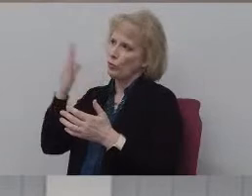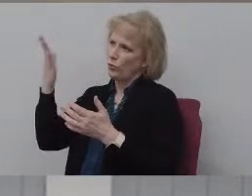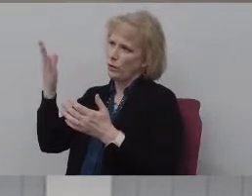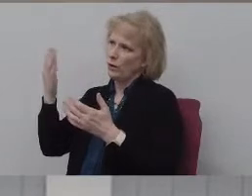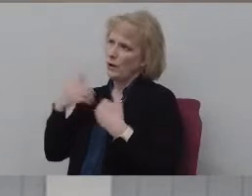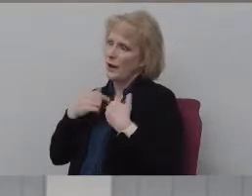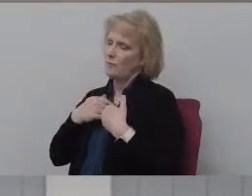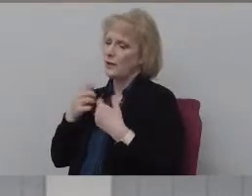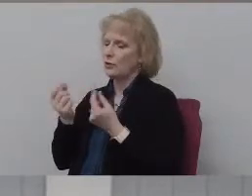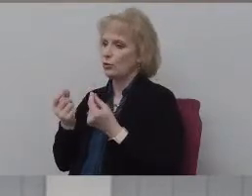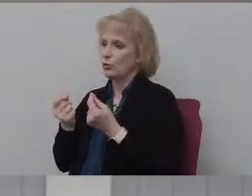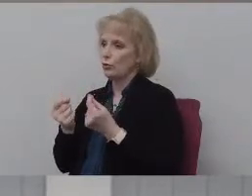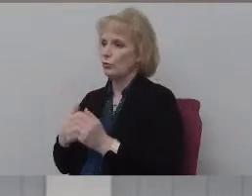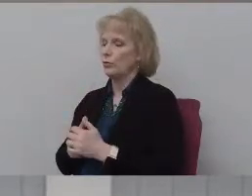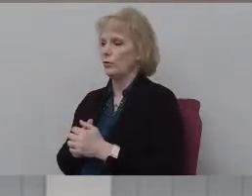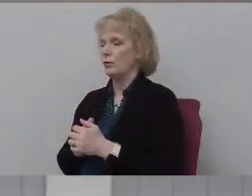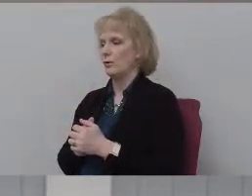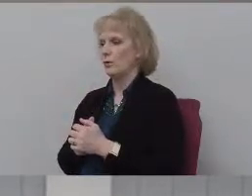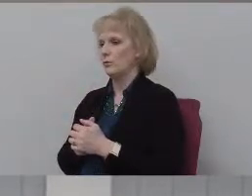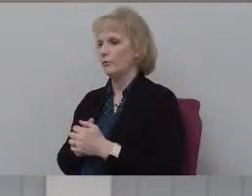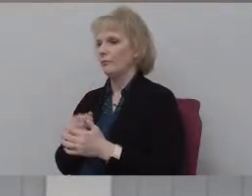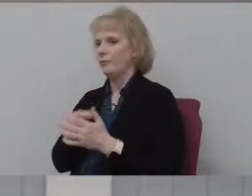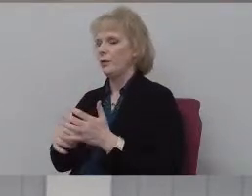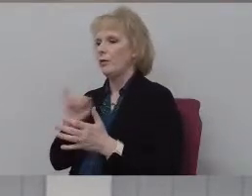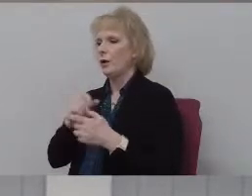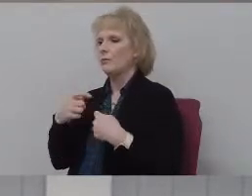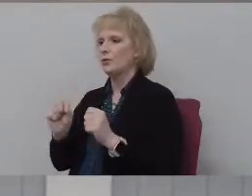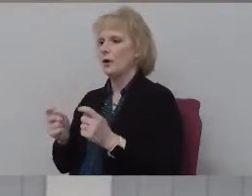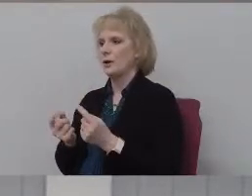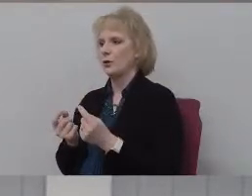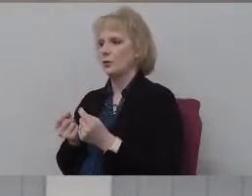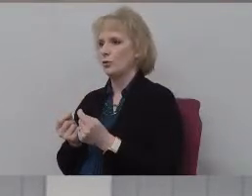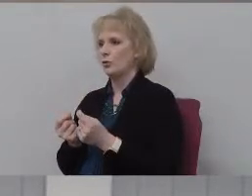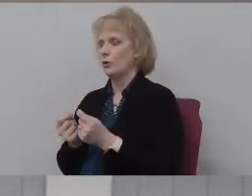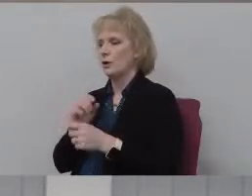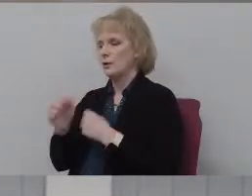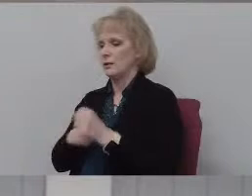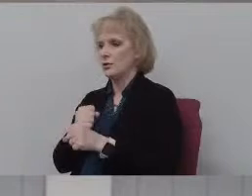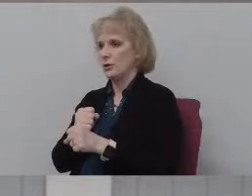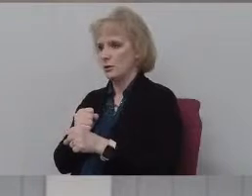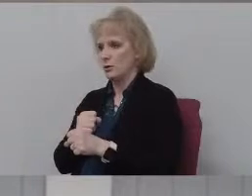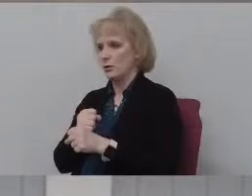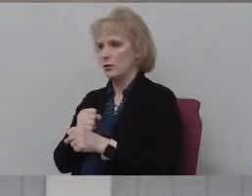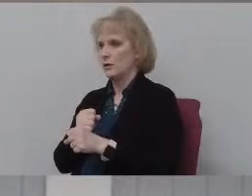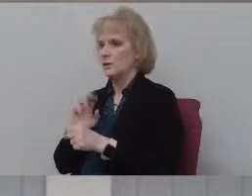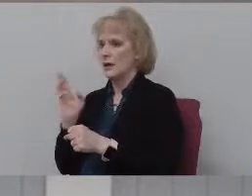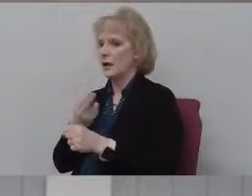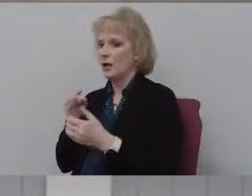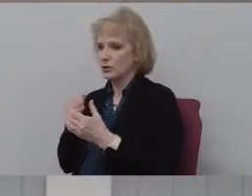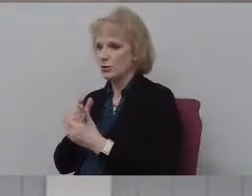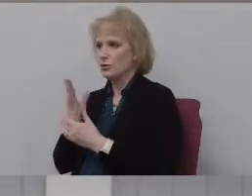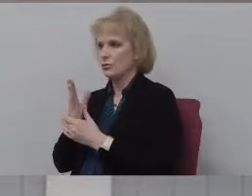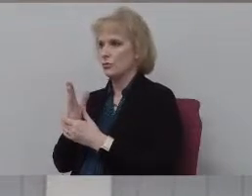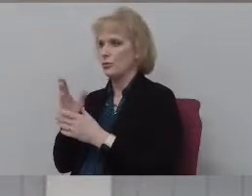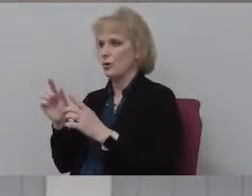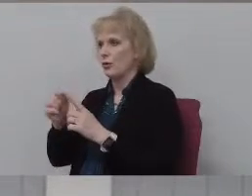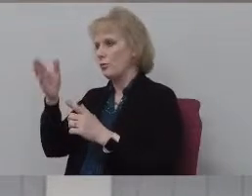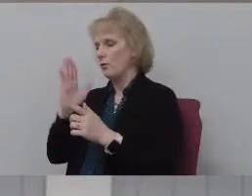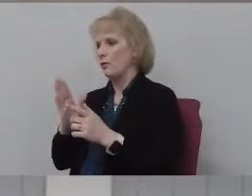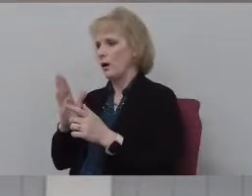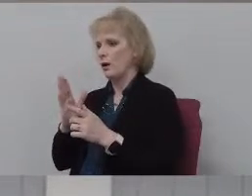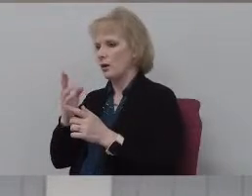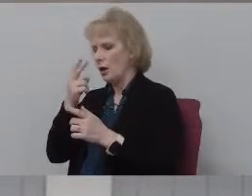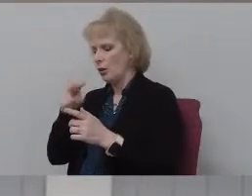do?" And what I'm trying to do this year is take us through the Word of God, looking at instructions where